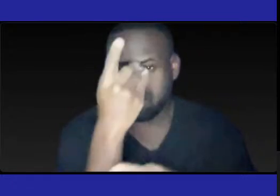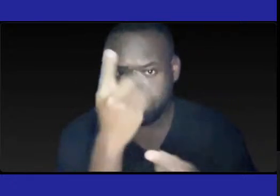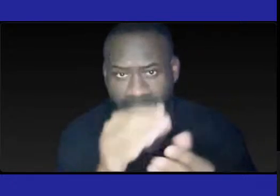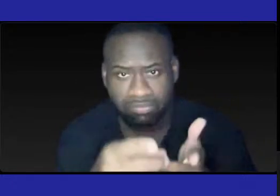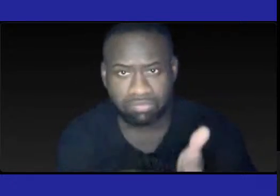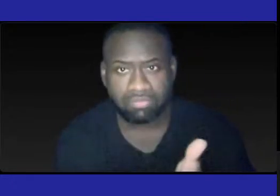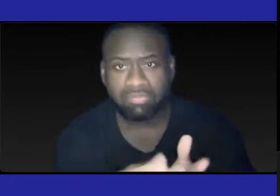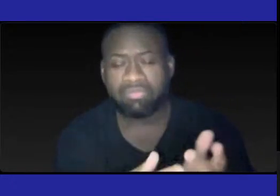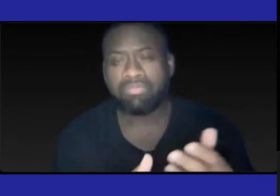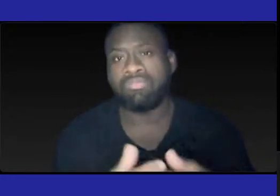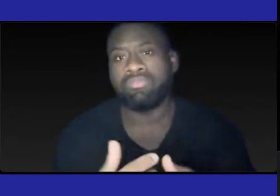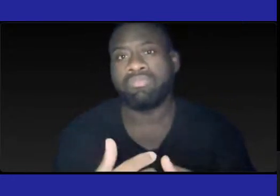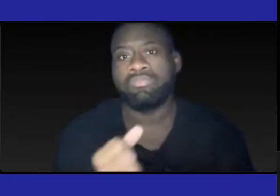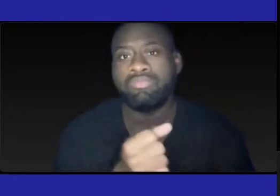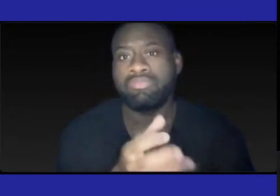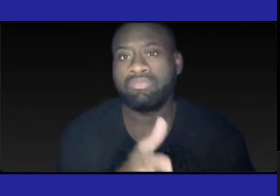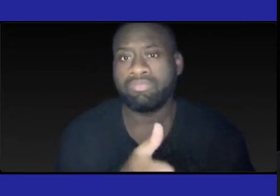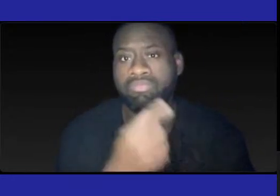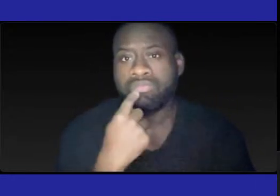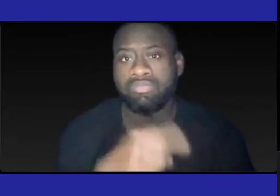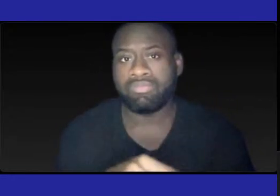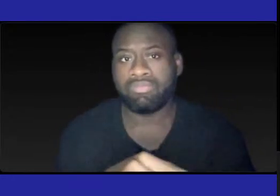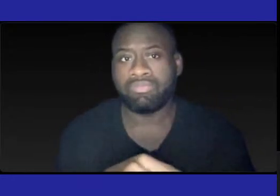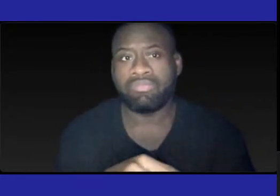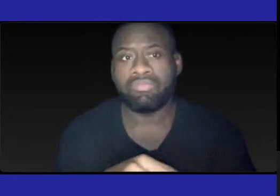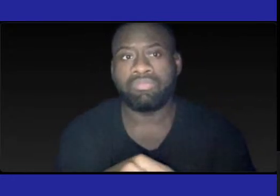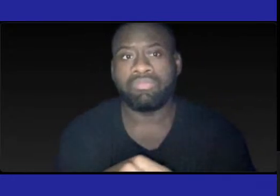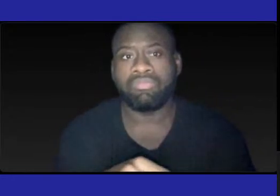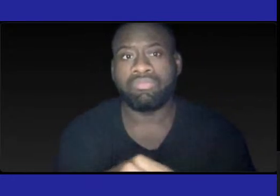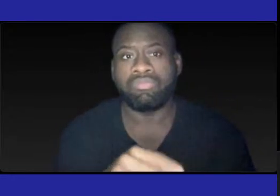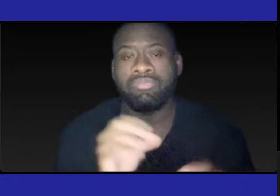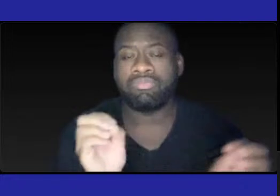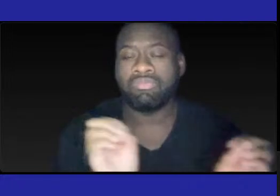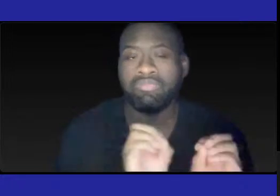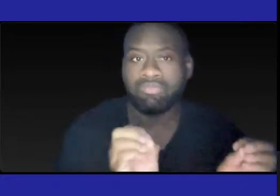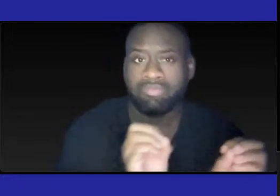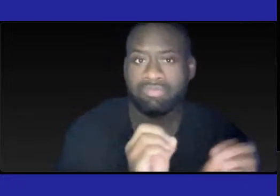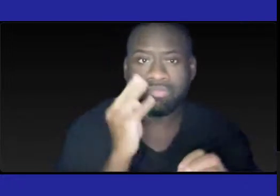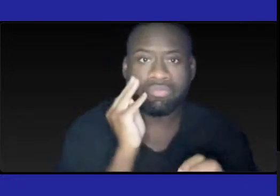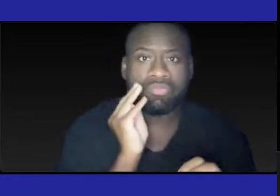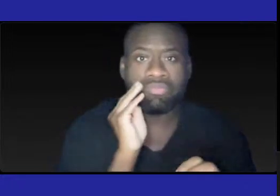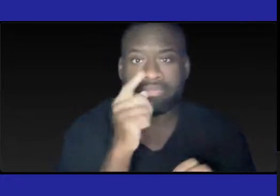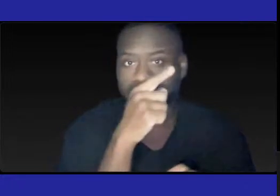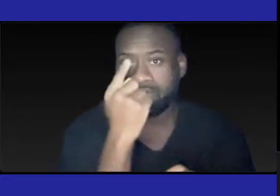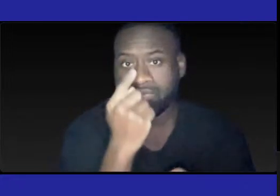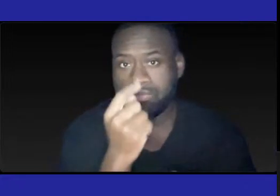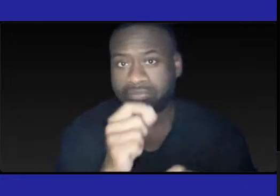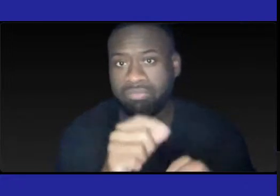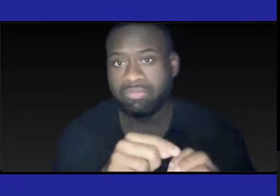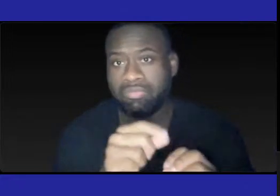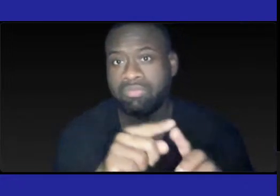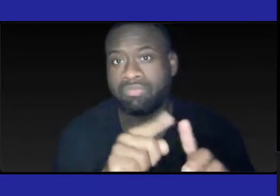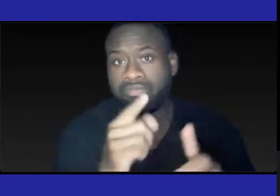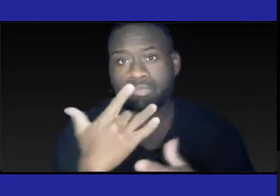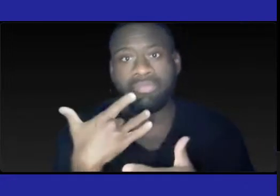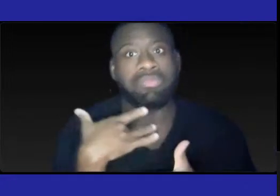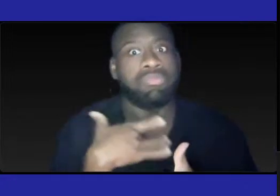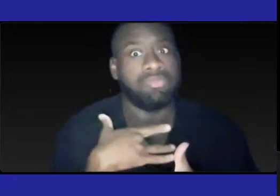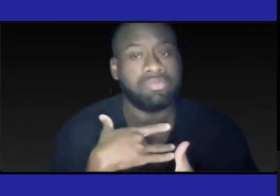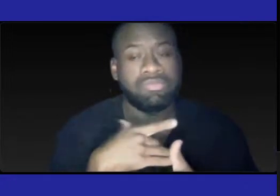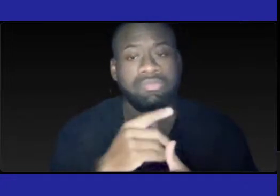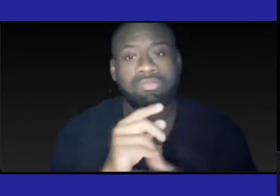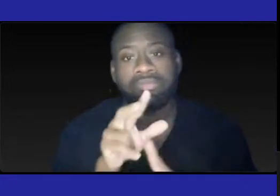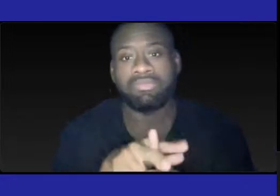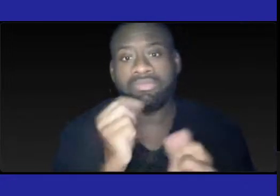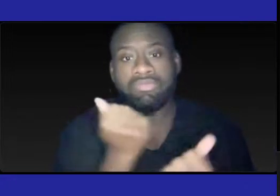cause of maternal mortality among non-Hispanic Blacks. Just need to be really sensitive.